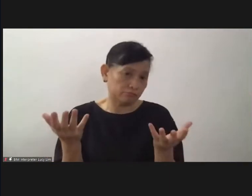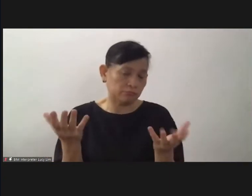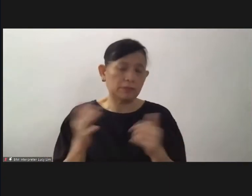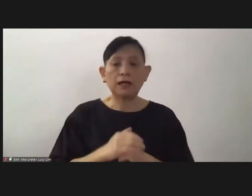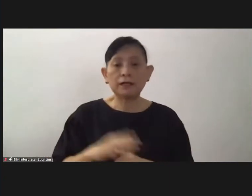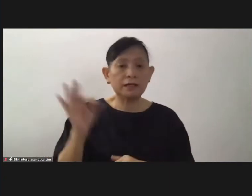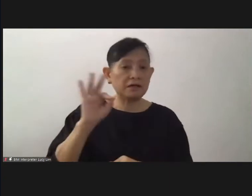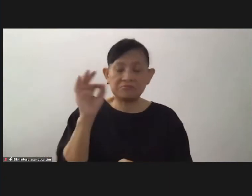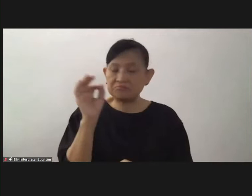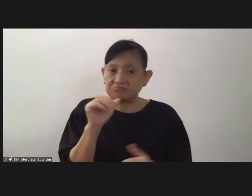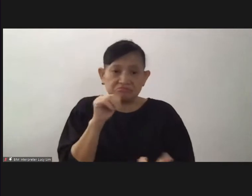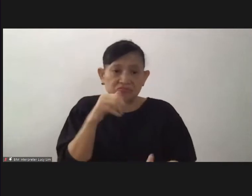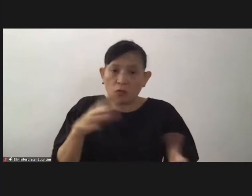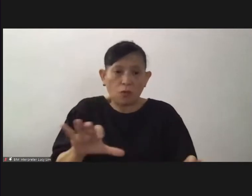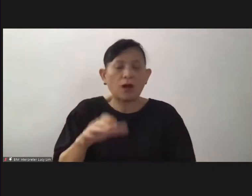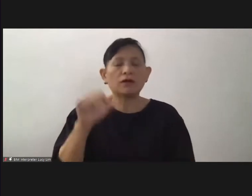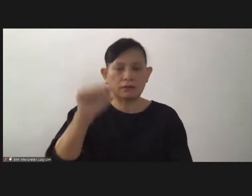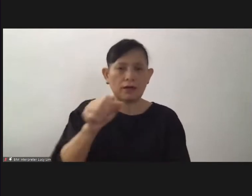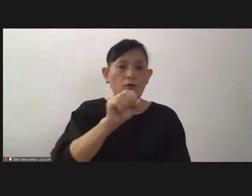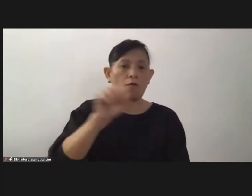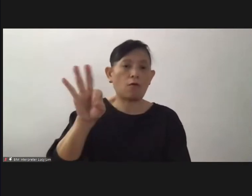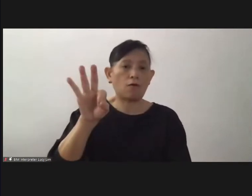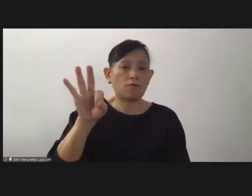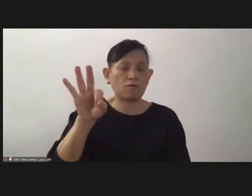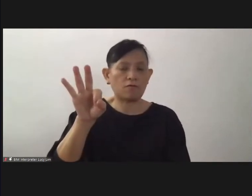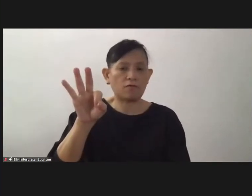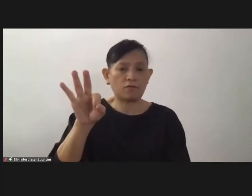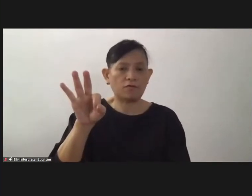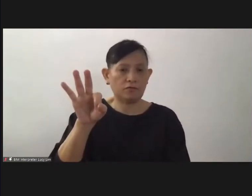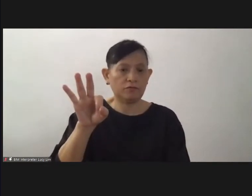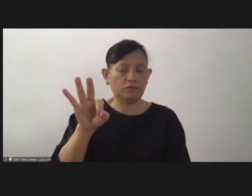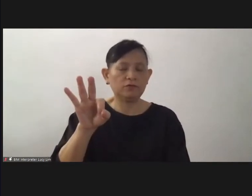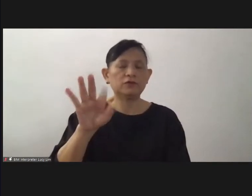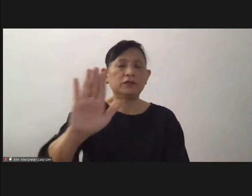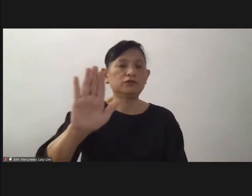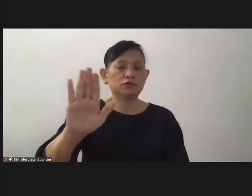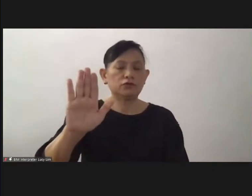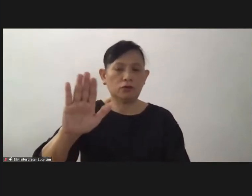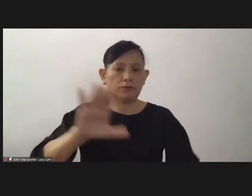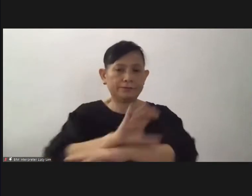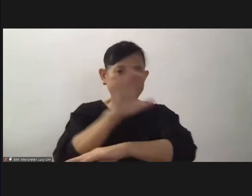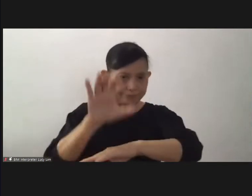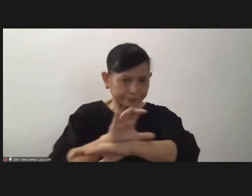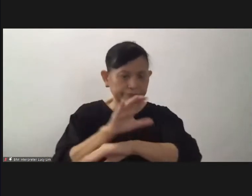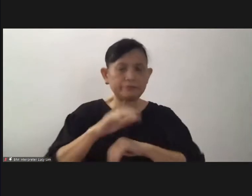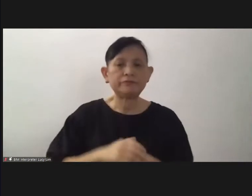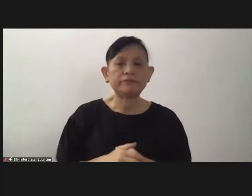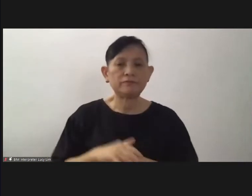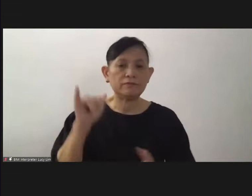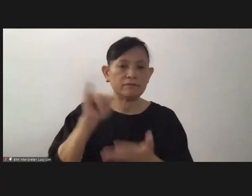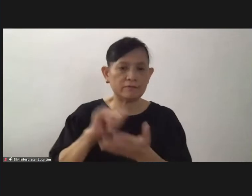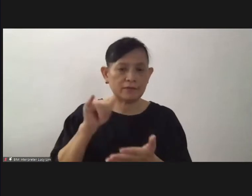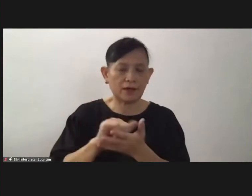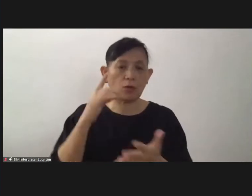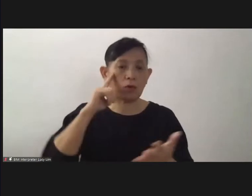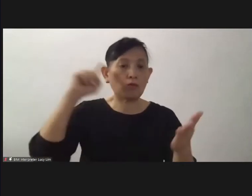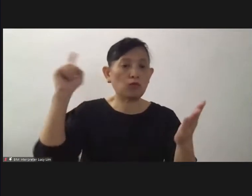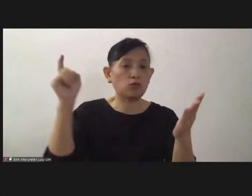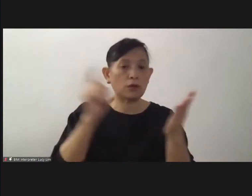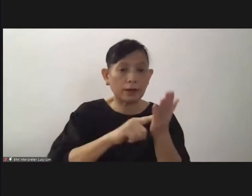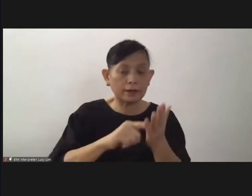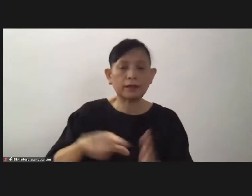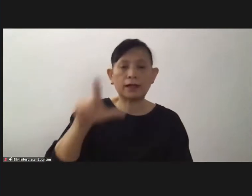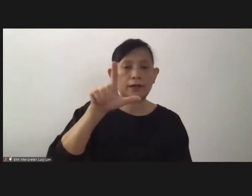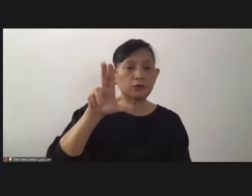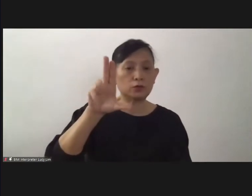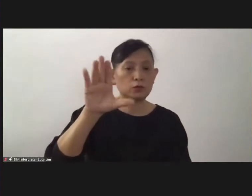live caption function, you can turn it off at the bottom bar or in your settings. To that end, I just want to recognize Madam Lucy